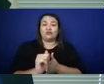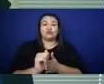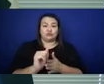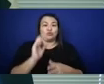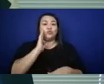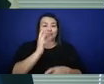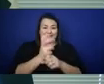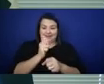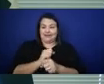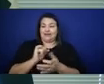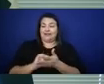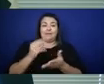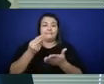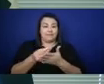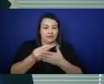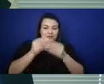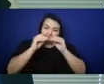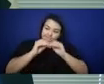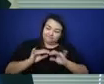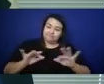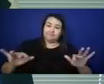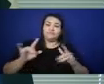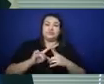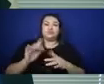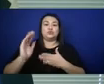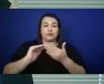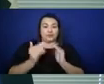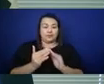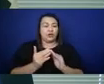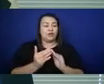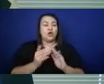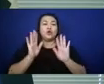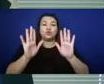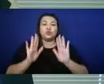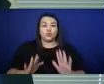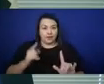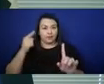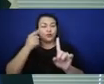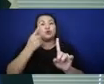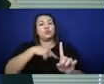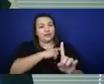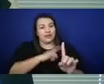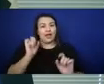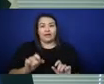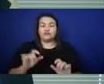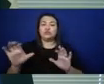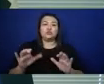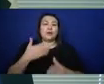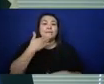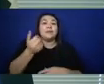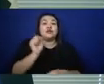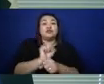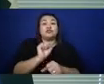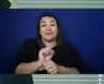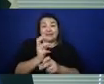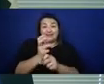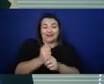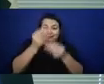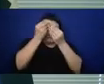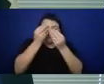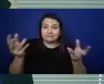challenging, lonely, isolating times. In fact, we approved, or we voted on, I think, almost $4